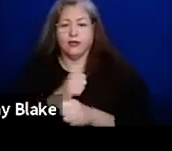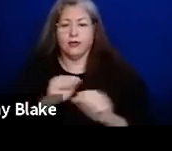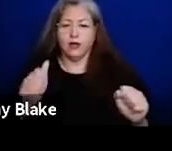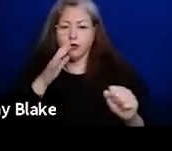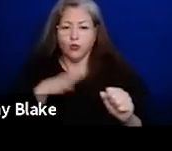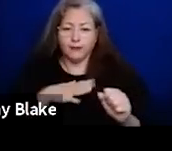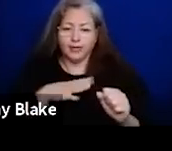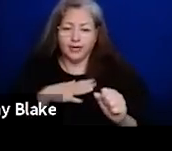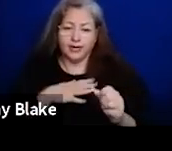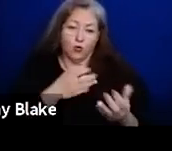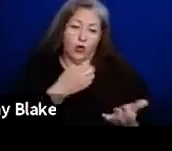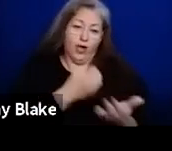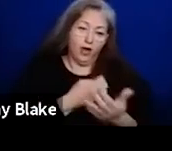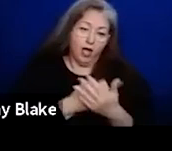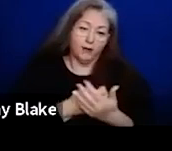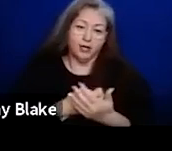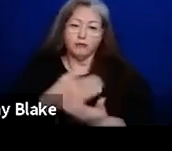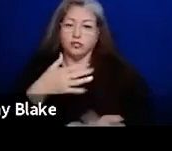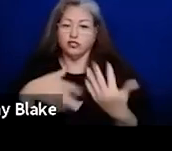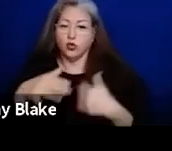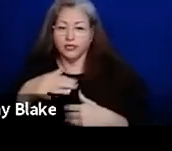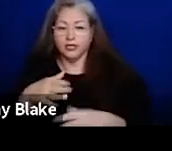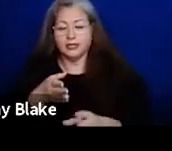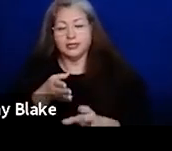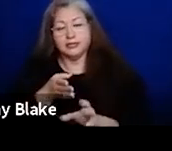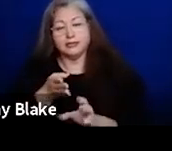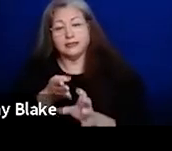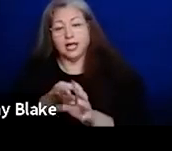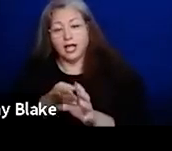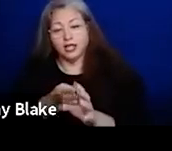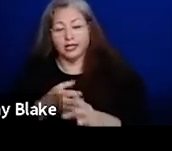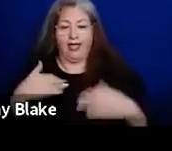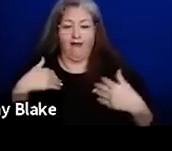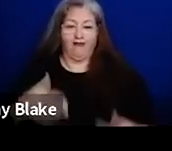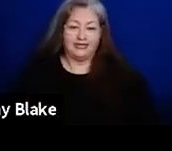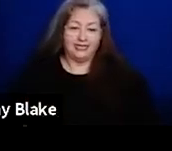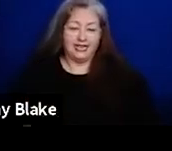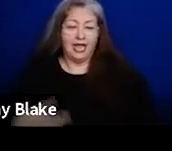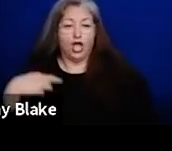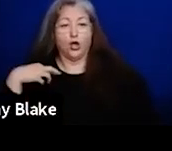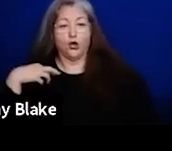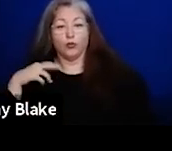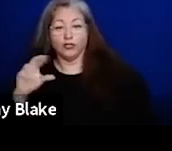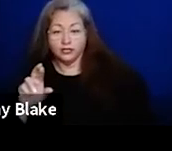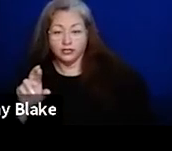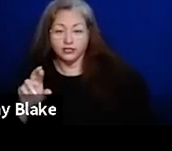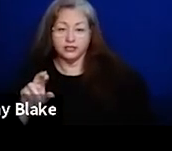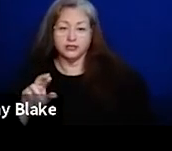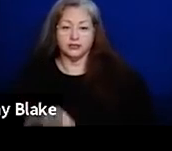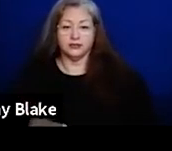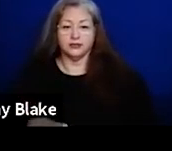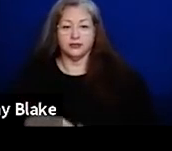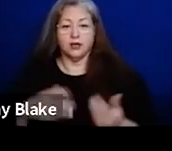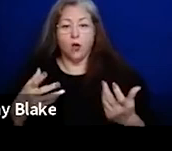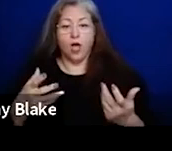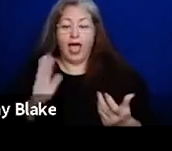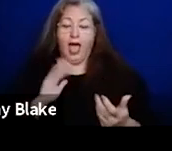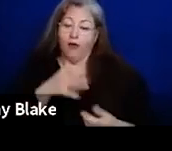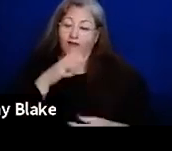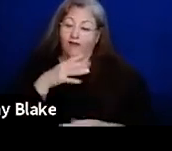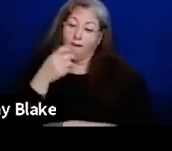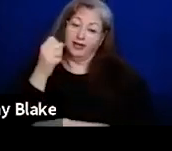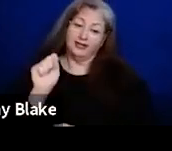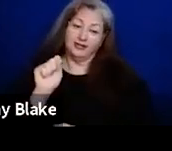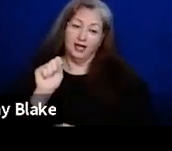economically, socially, psychologically, physically, religiously. So if our feminism,